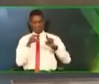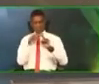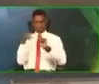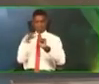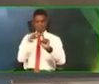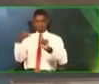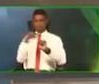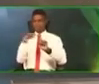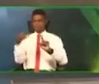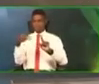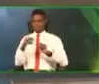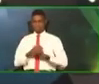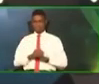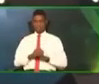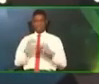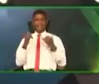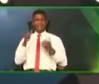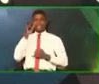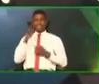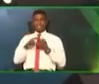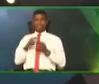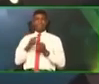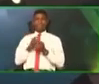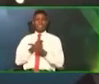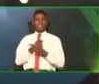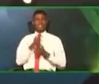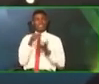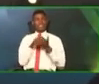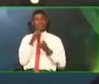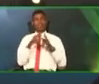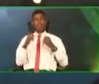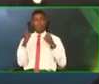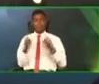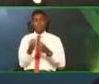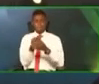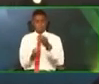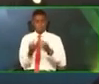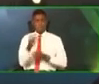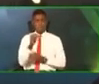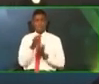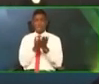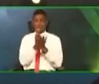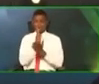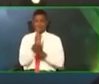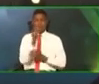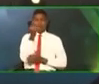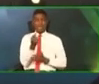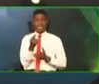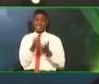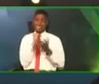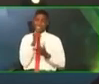Listen, listen to me. This is very powerful. Both of them are right, except that it is a risk